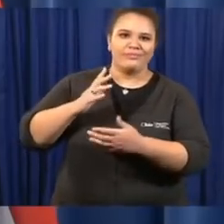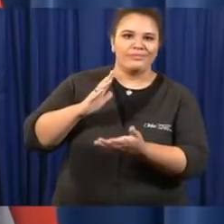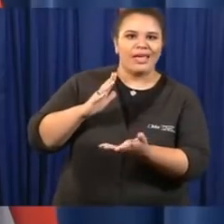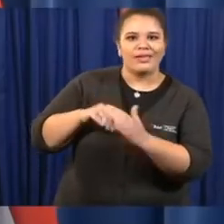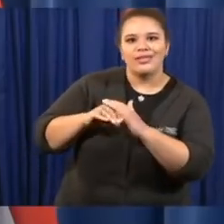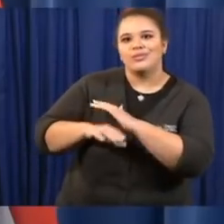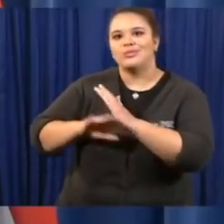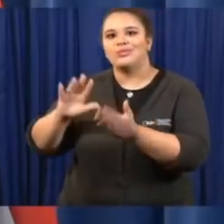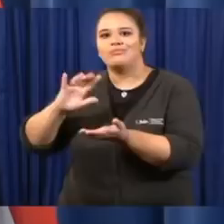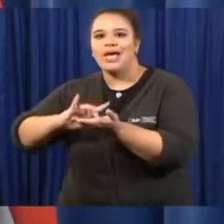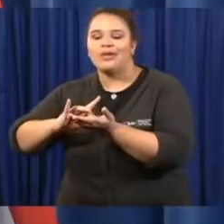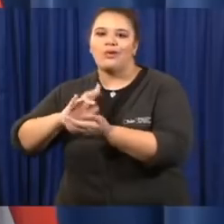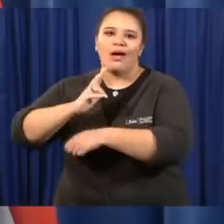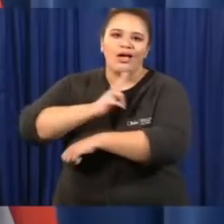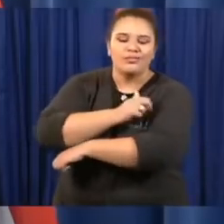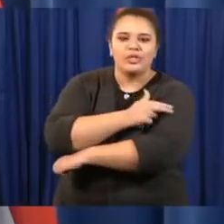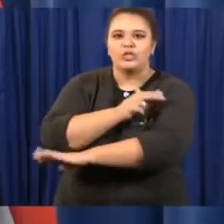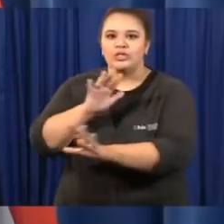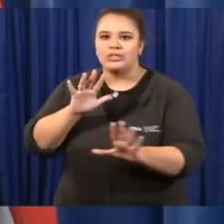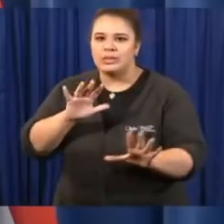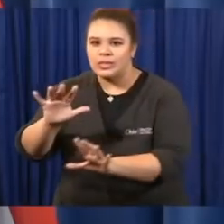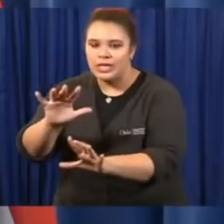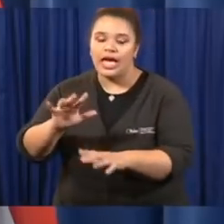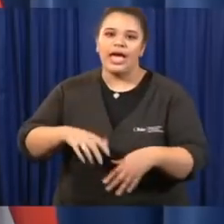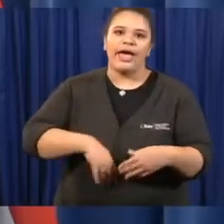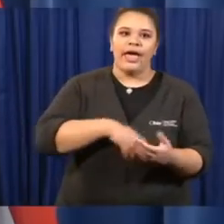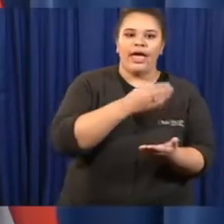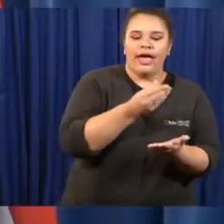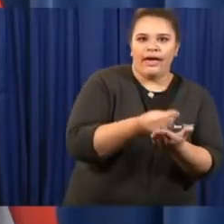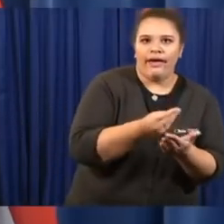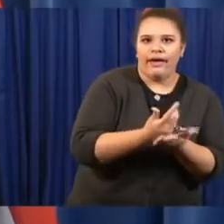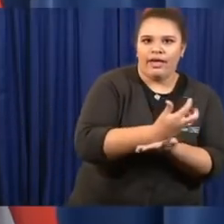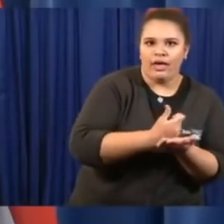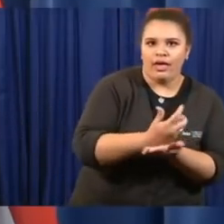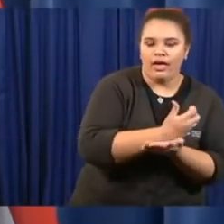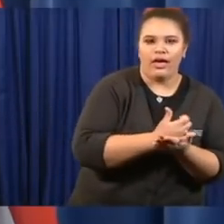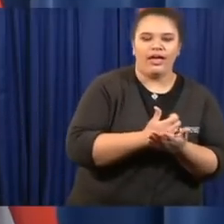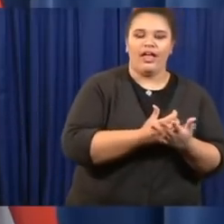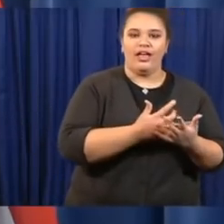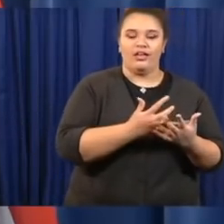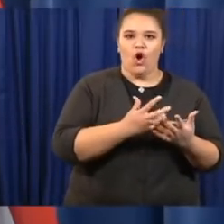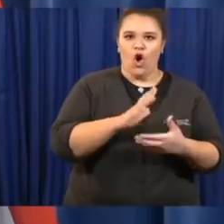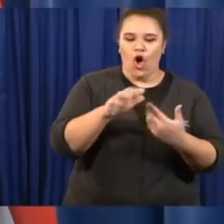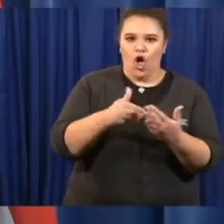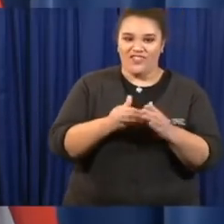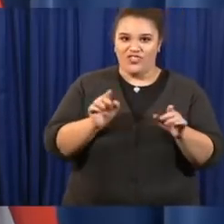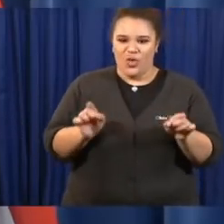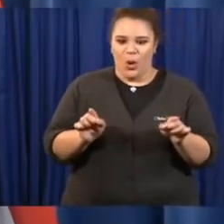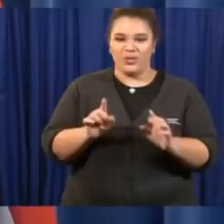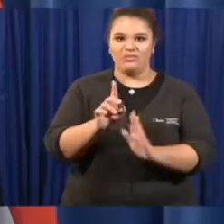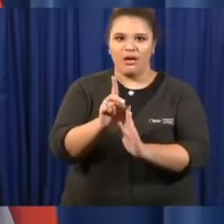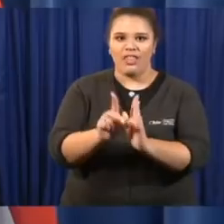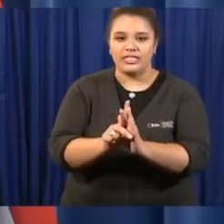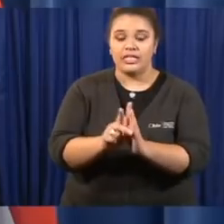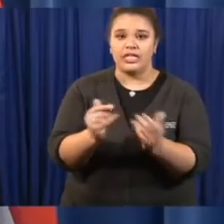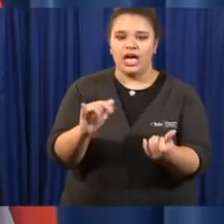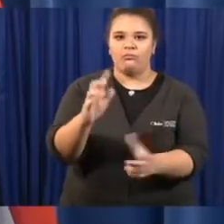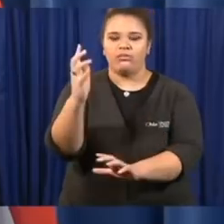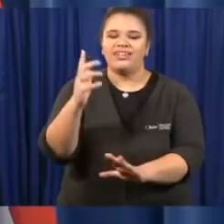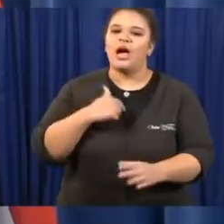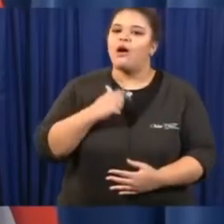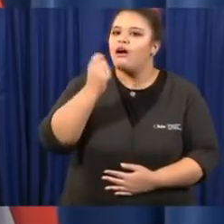economically, housing? And I know you've been at your job for a short time, 2 years, but unfortunately this fall into your